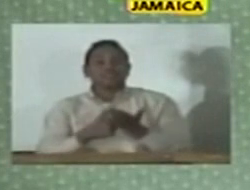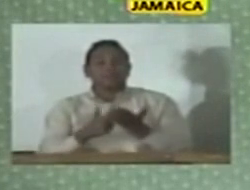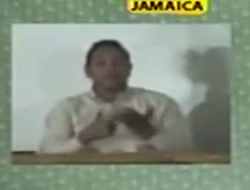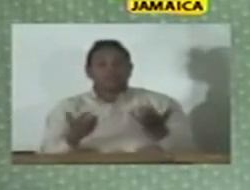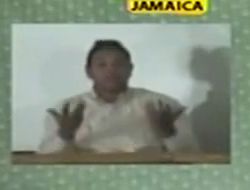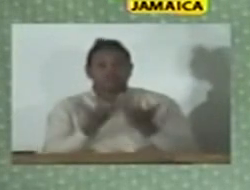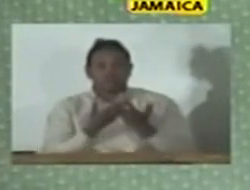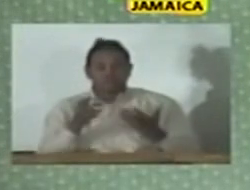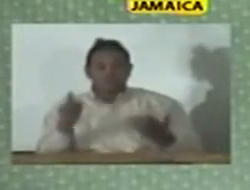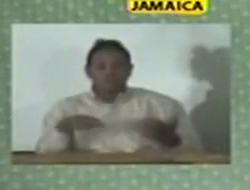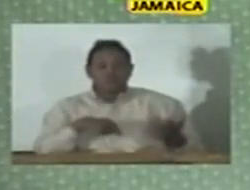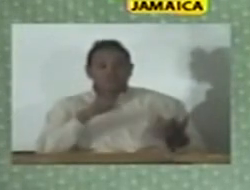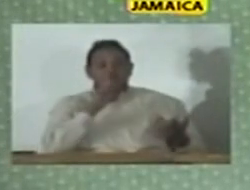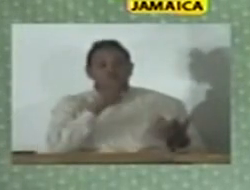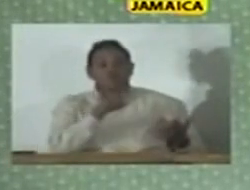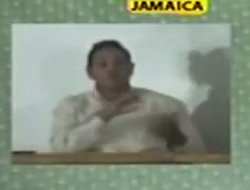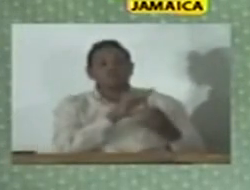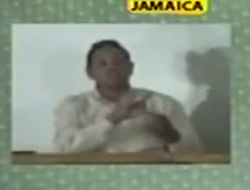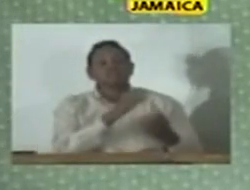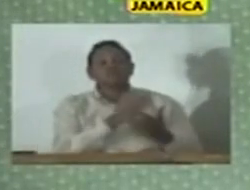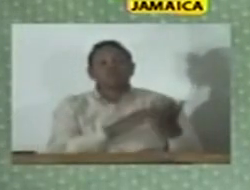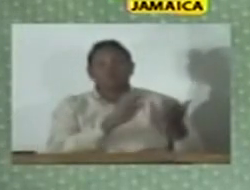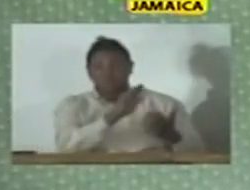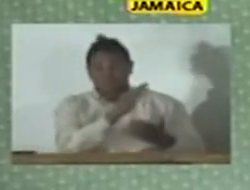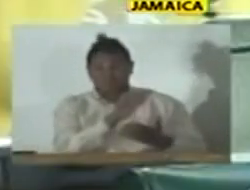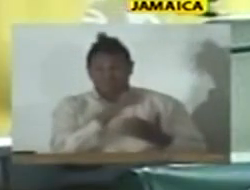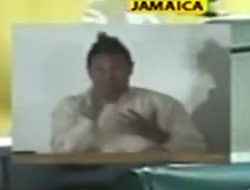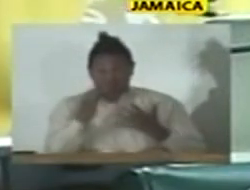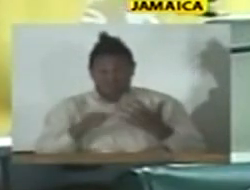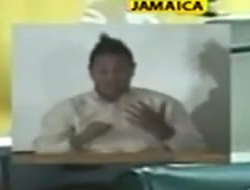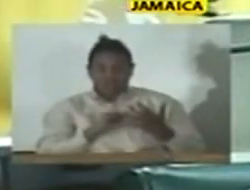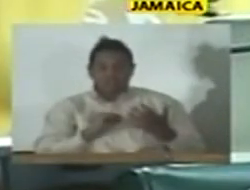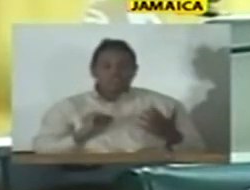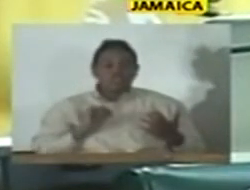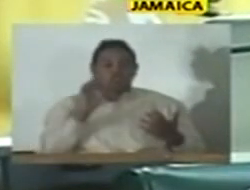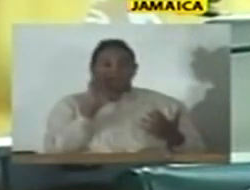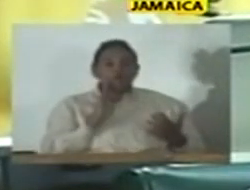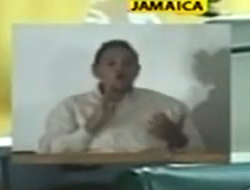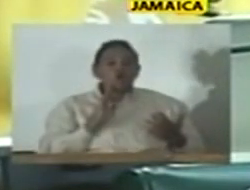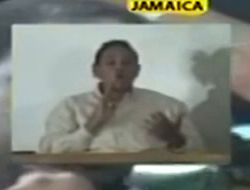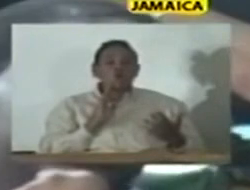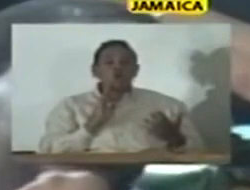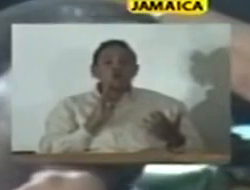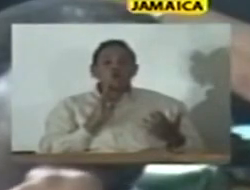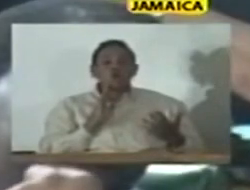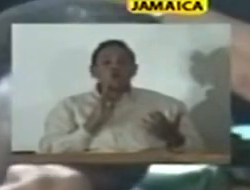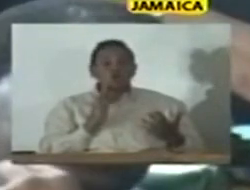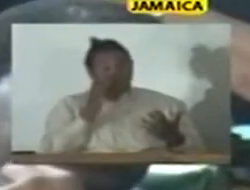have ruled in relation to some aspect of Senator Brown's